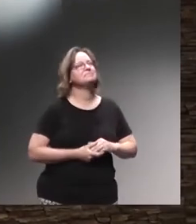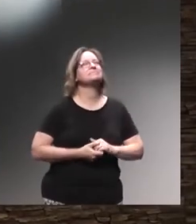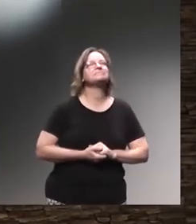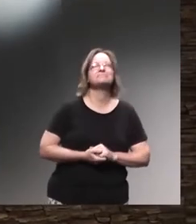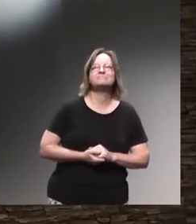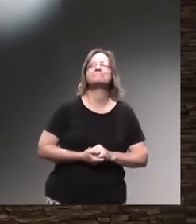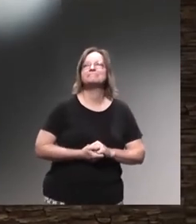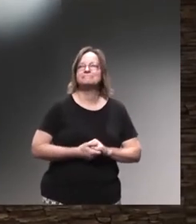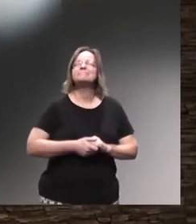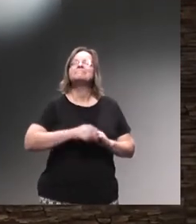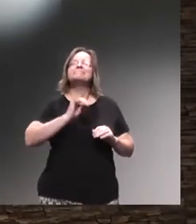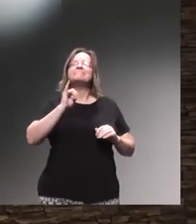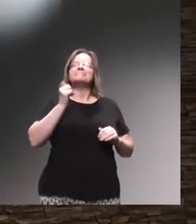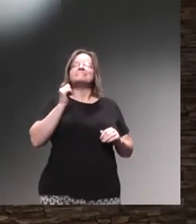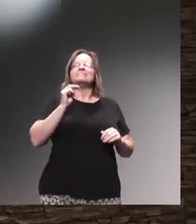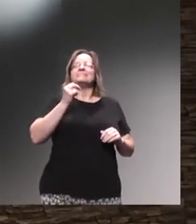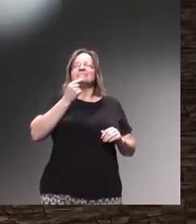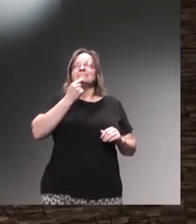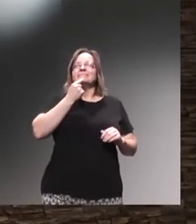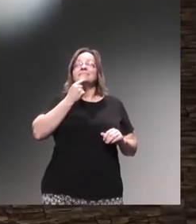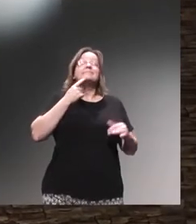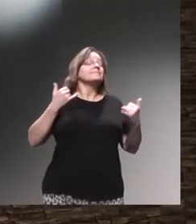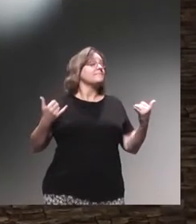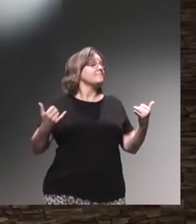to join me in just